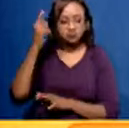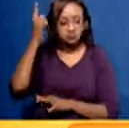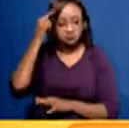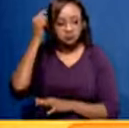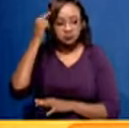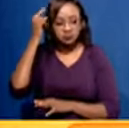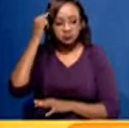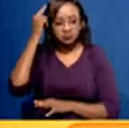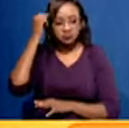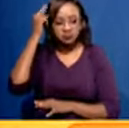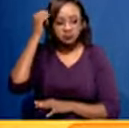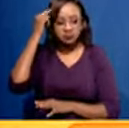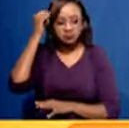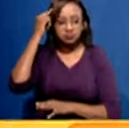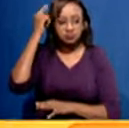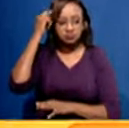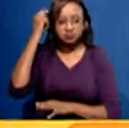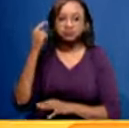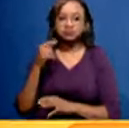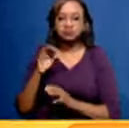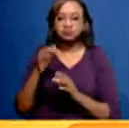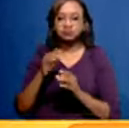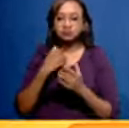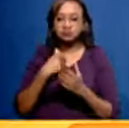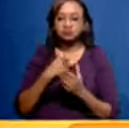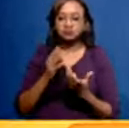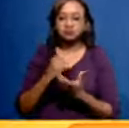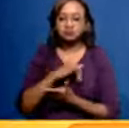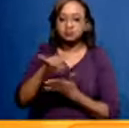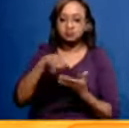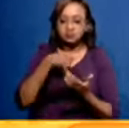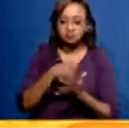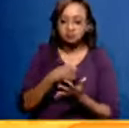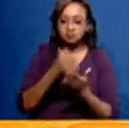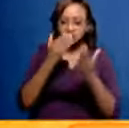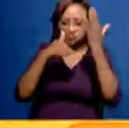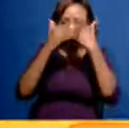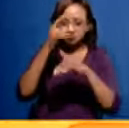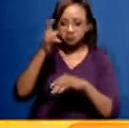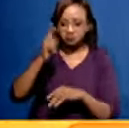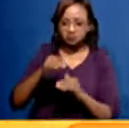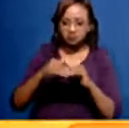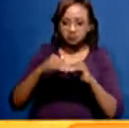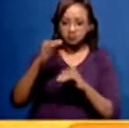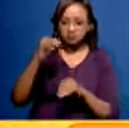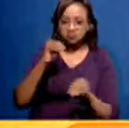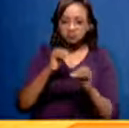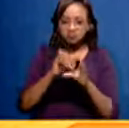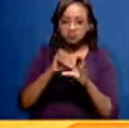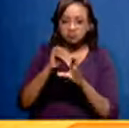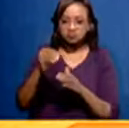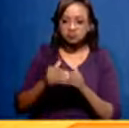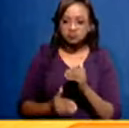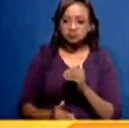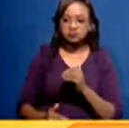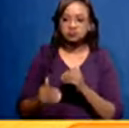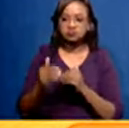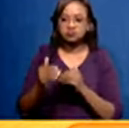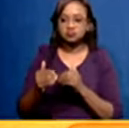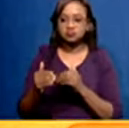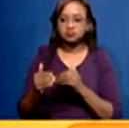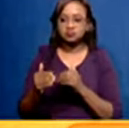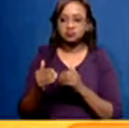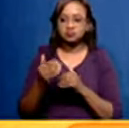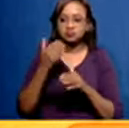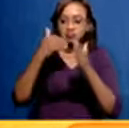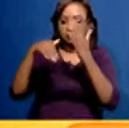to be and will be this inclusive university requires more investments in the nexus between the University